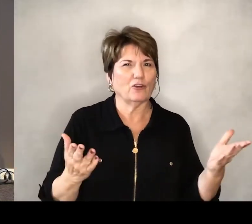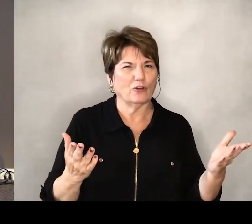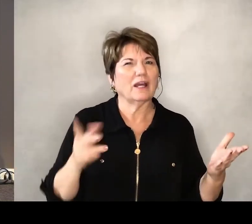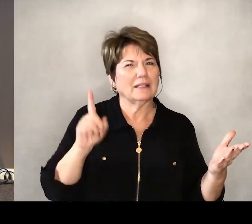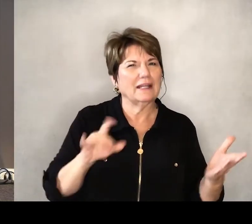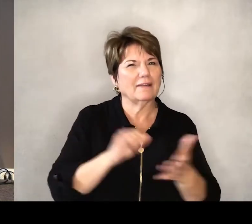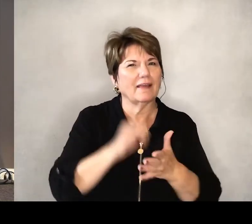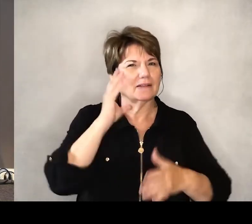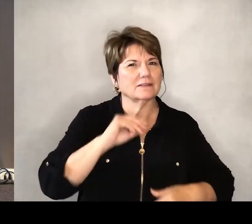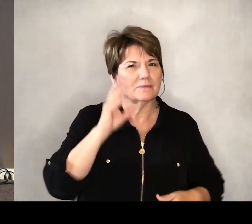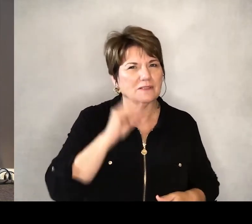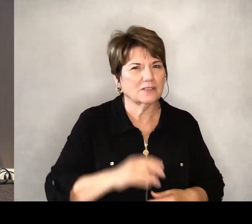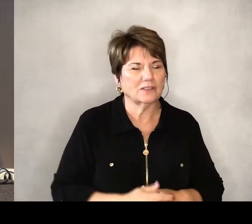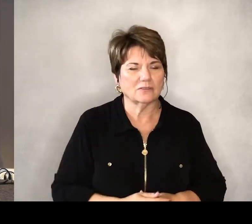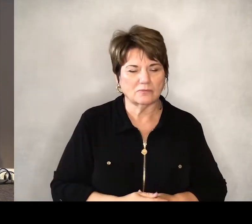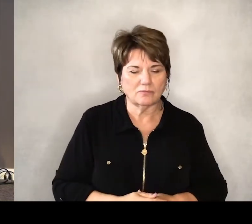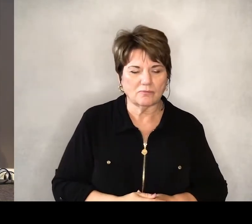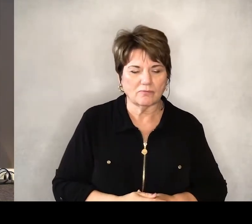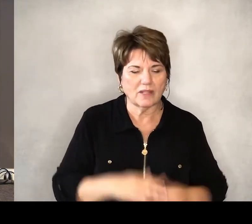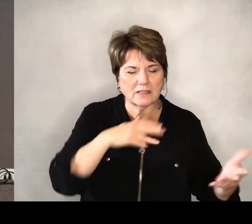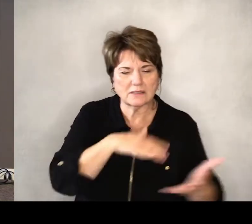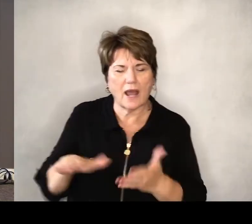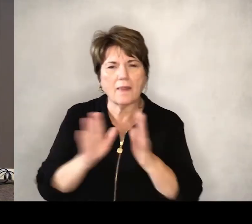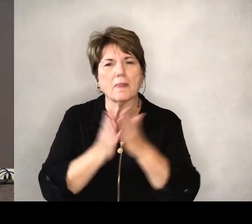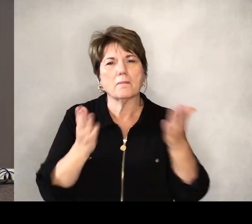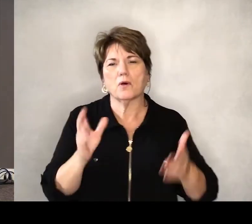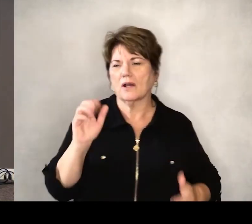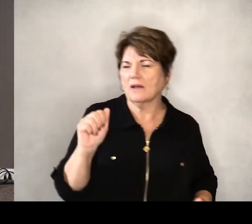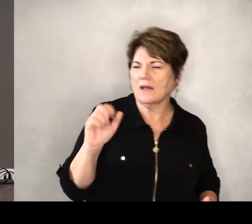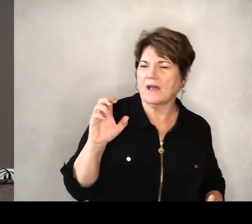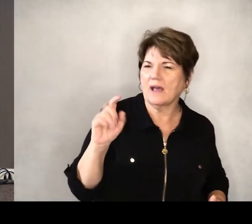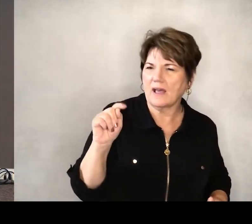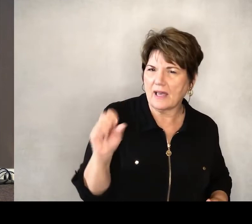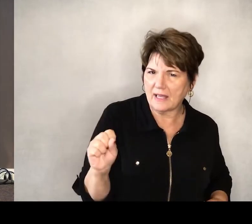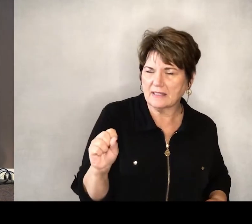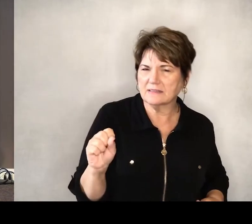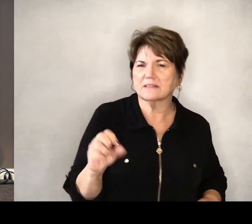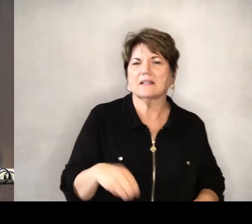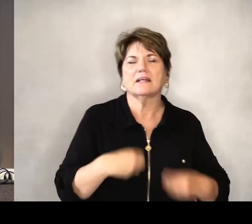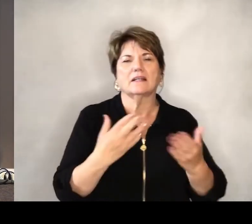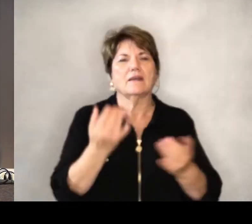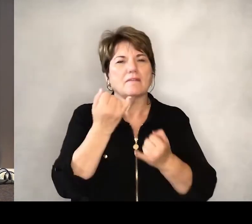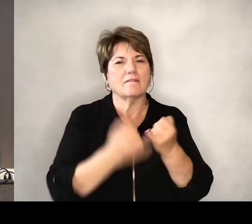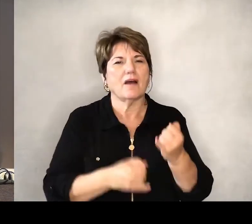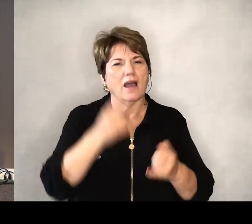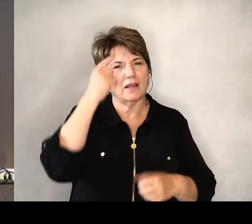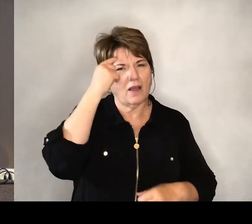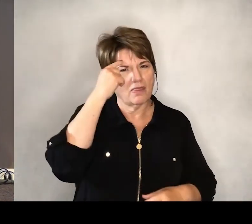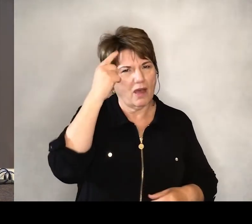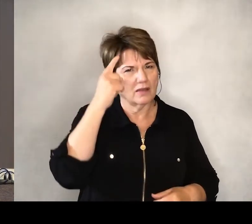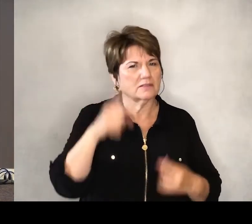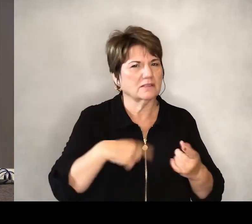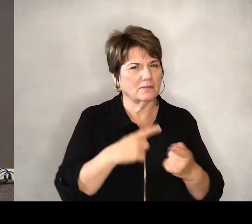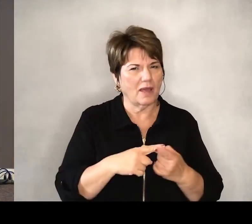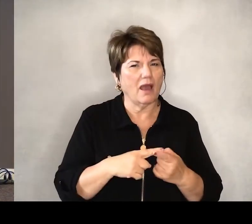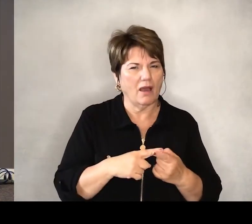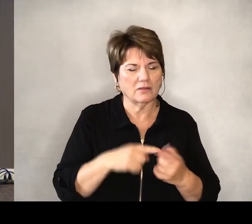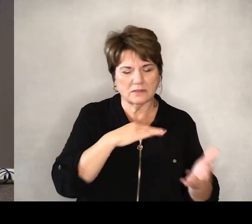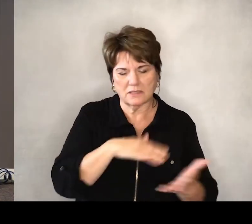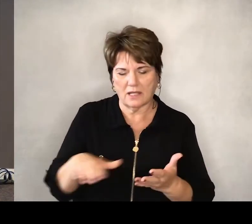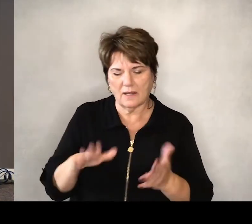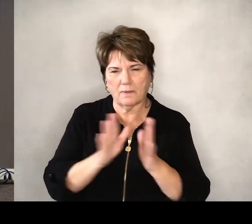As we begin the great study of the book of Acts, I want to leave you just with a couple final thoughts about that study.